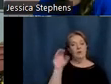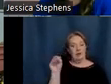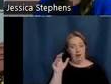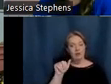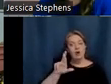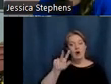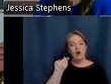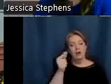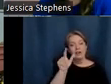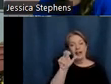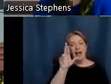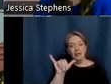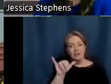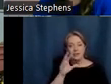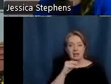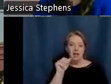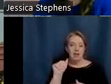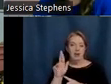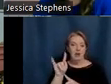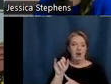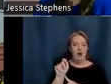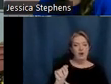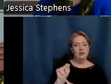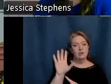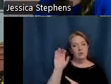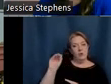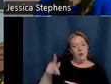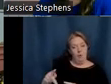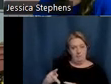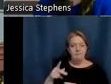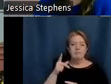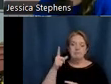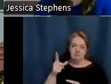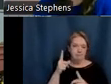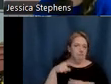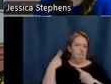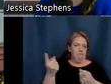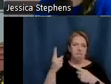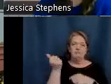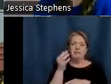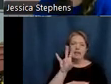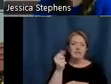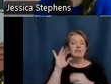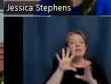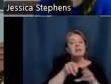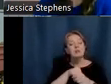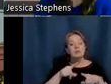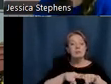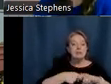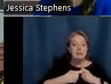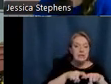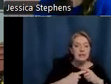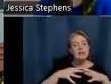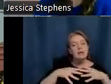been a favorite place for visitors since the 1970s, featuring a wide variety of weaving, knitting, pottery, jewelry,